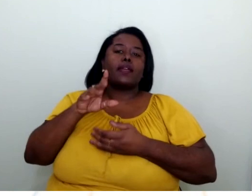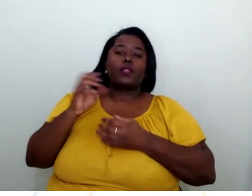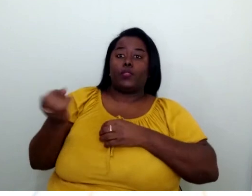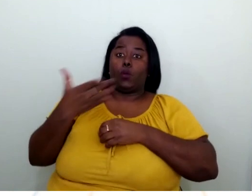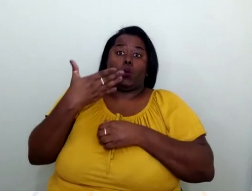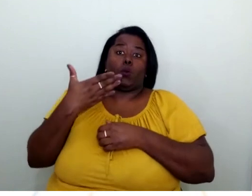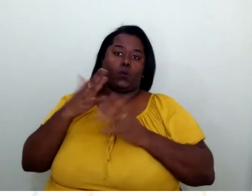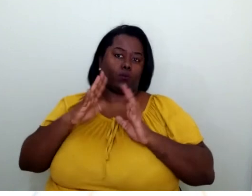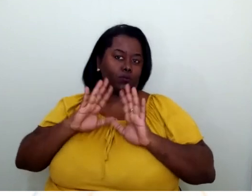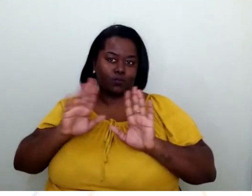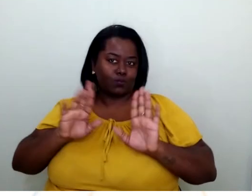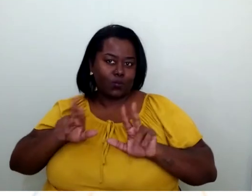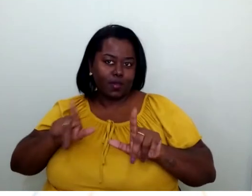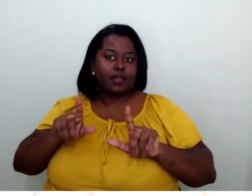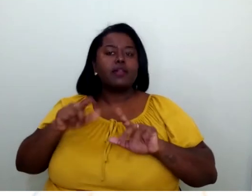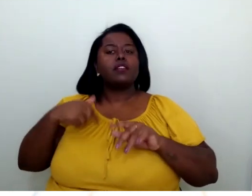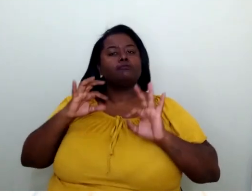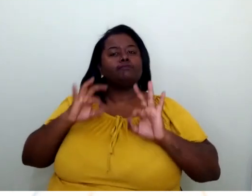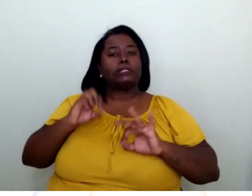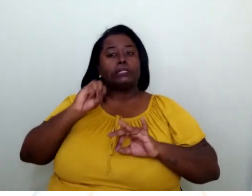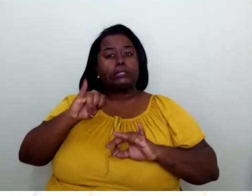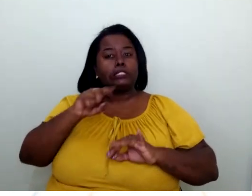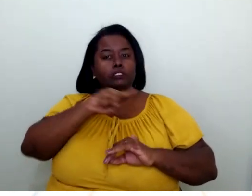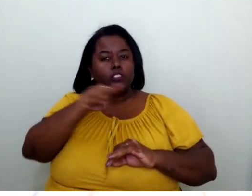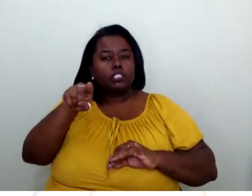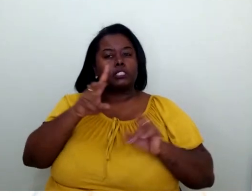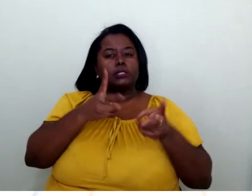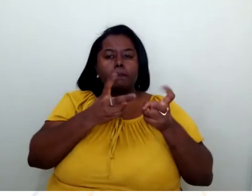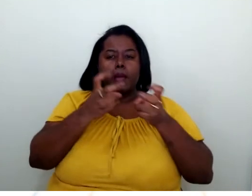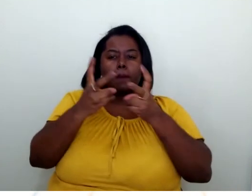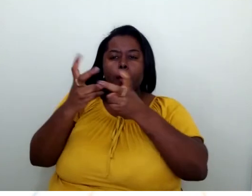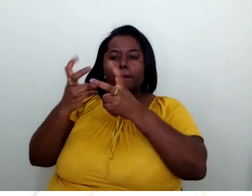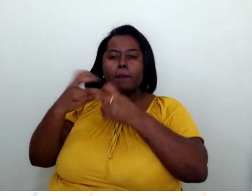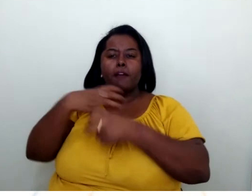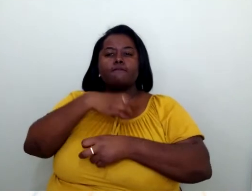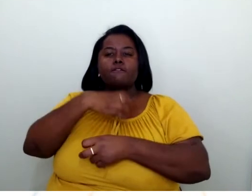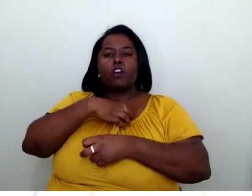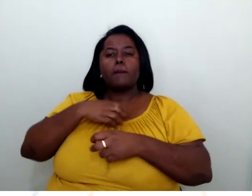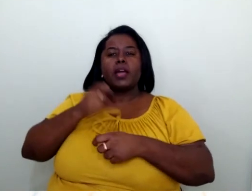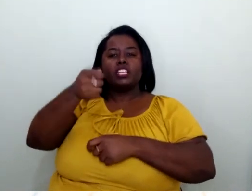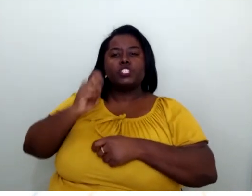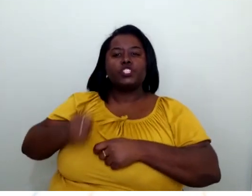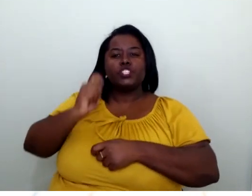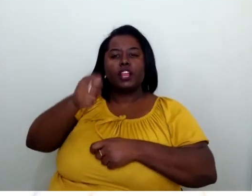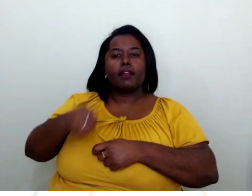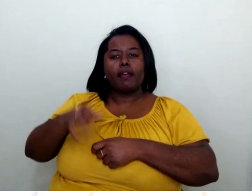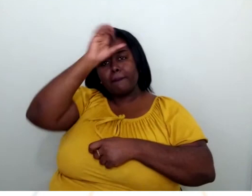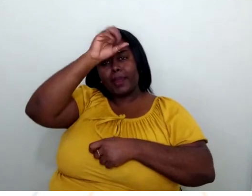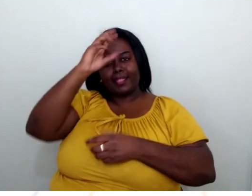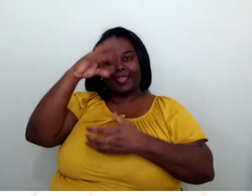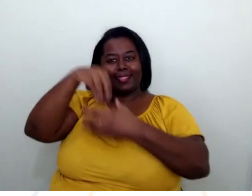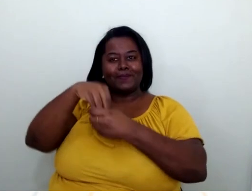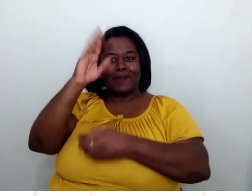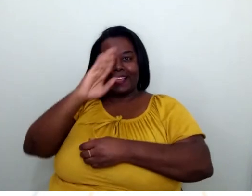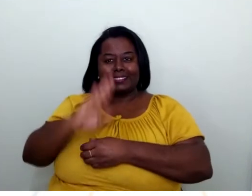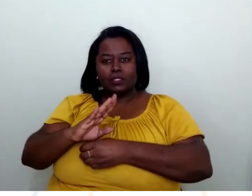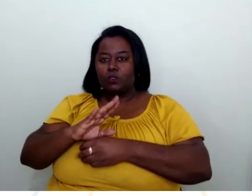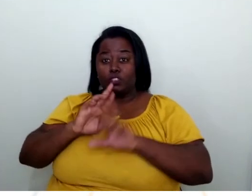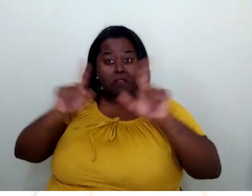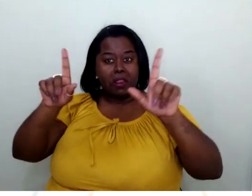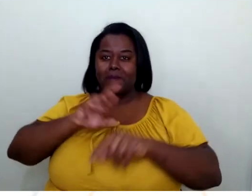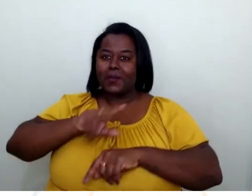course. And this is quite a detailed process because, again, each student has specific roles and responsibilities